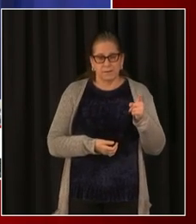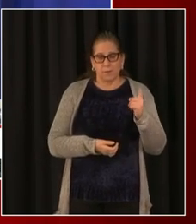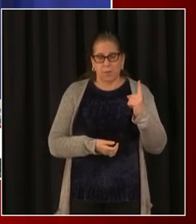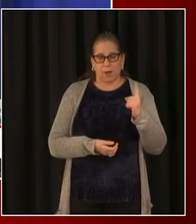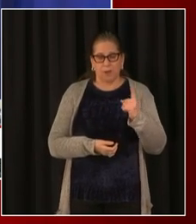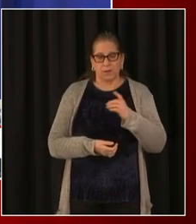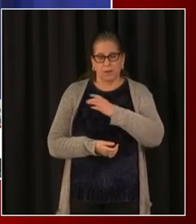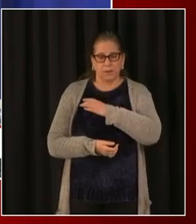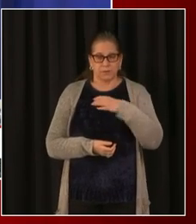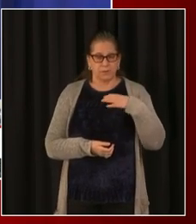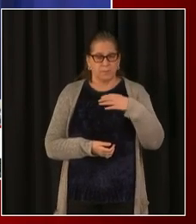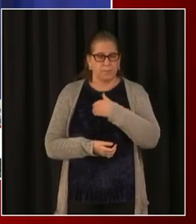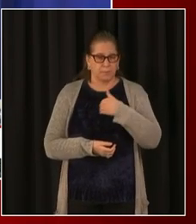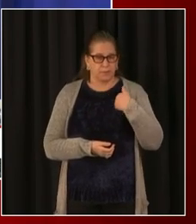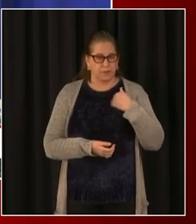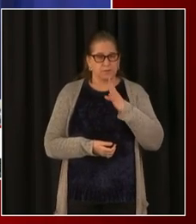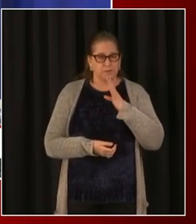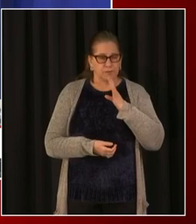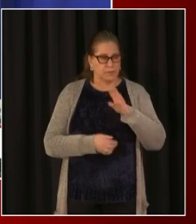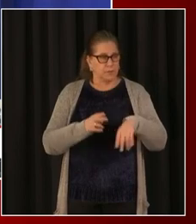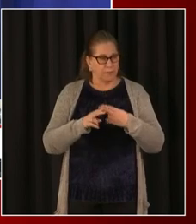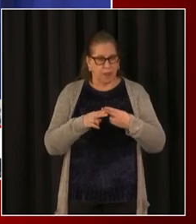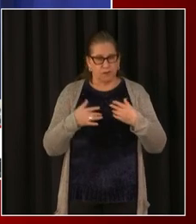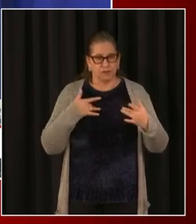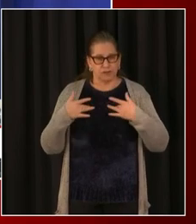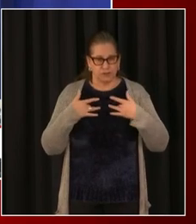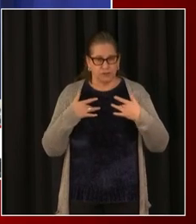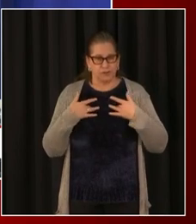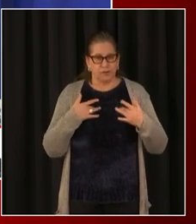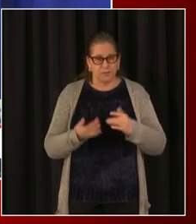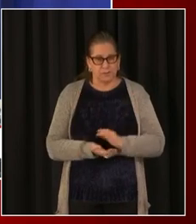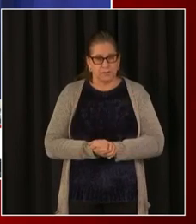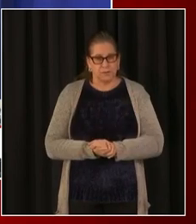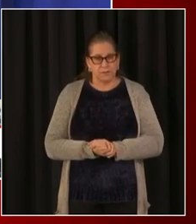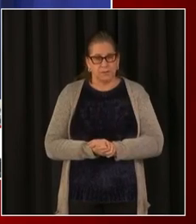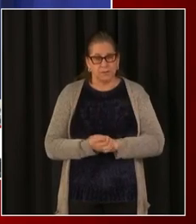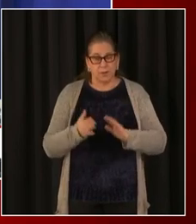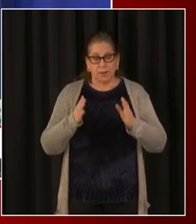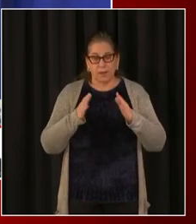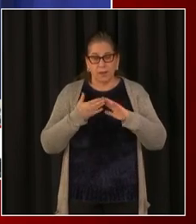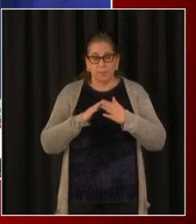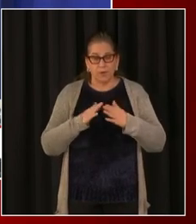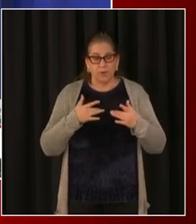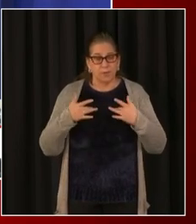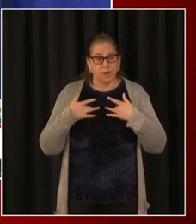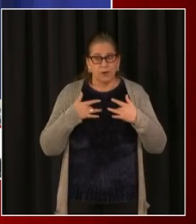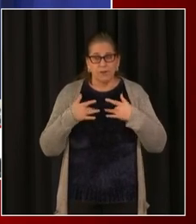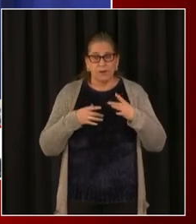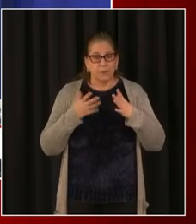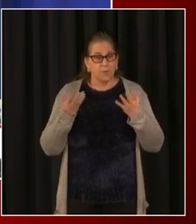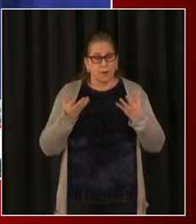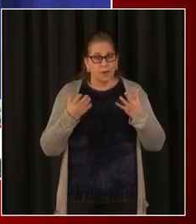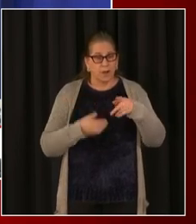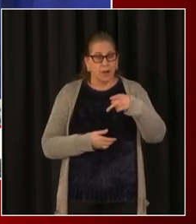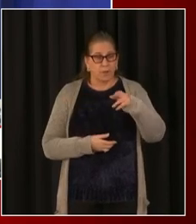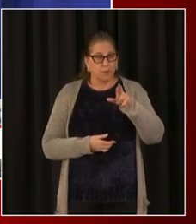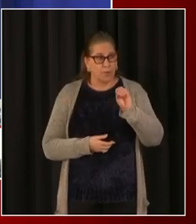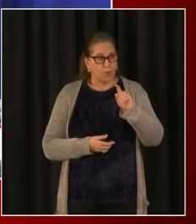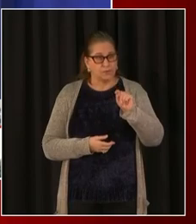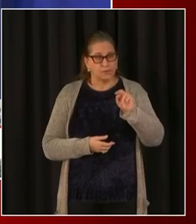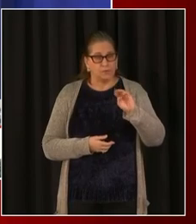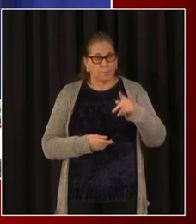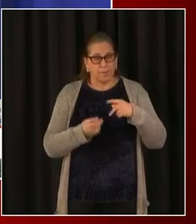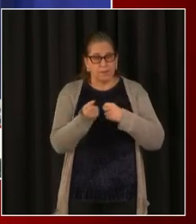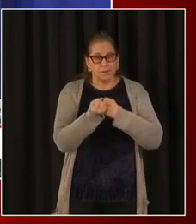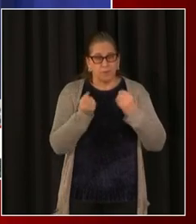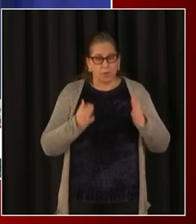the concerns that were relayed to us from the community. We had no incidents where police had to